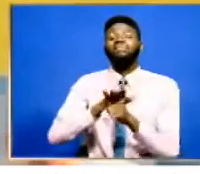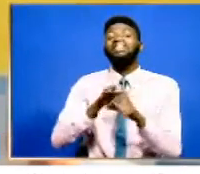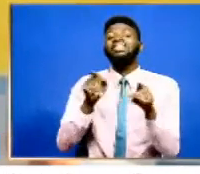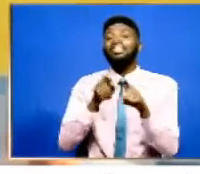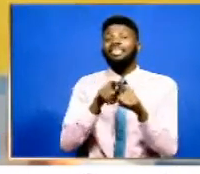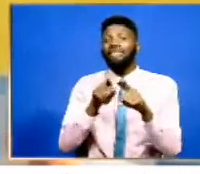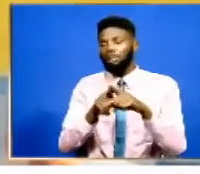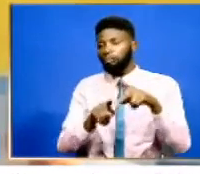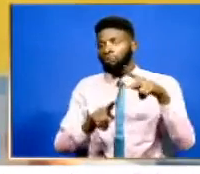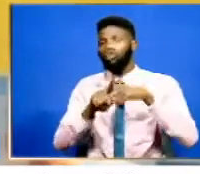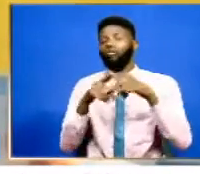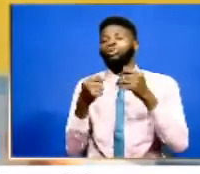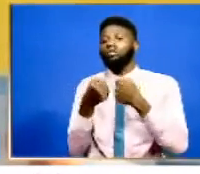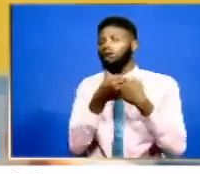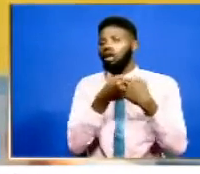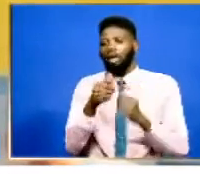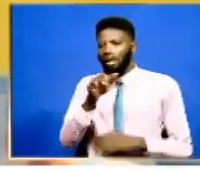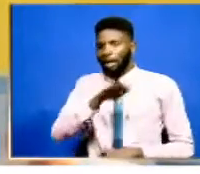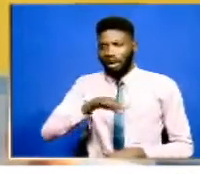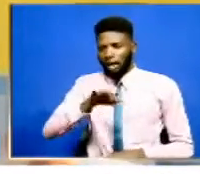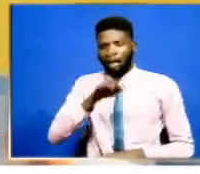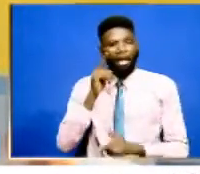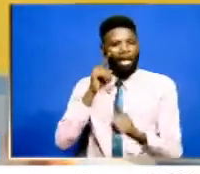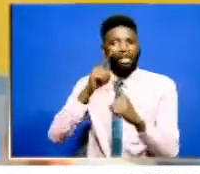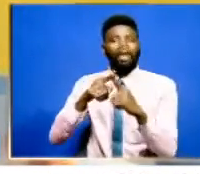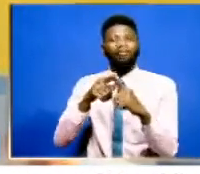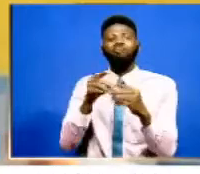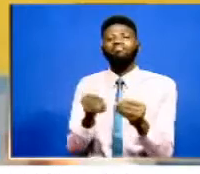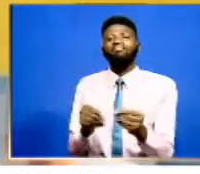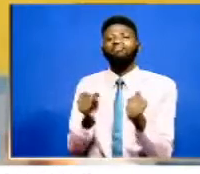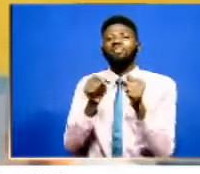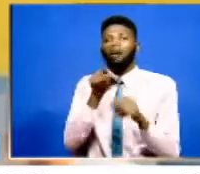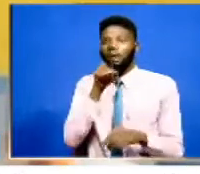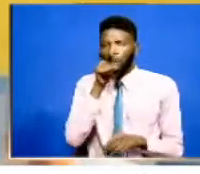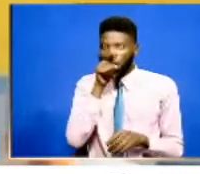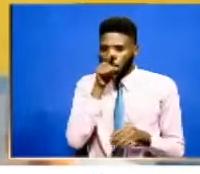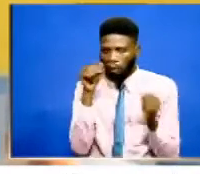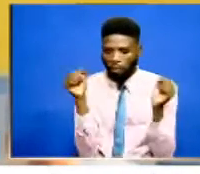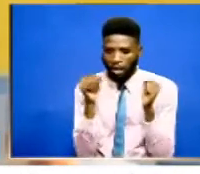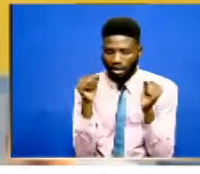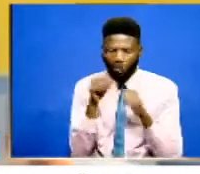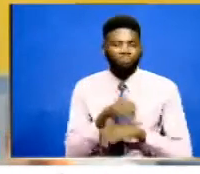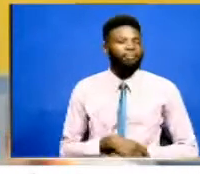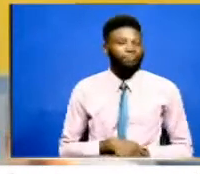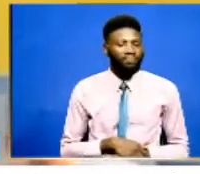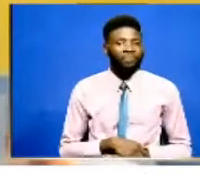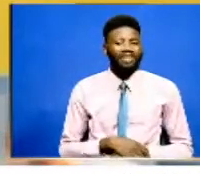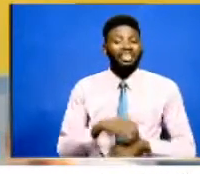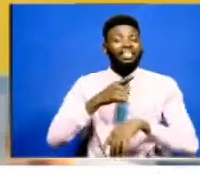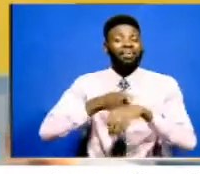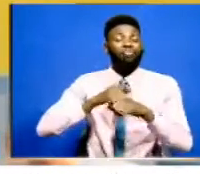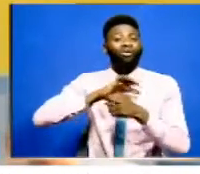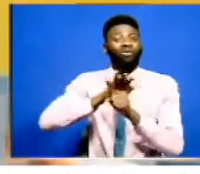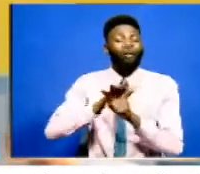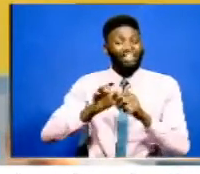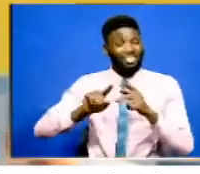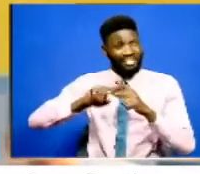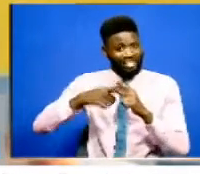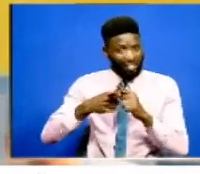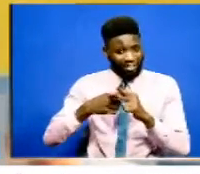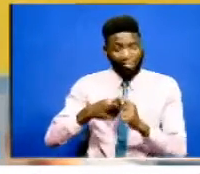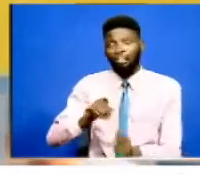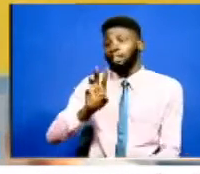against malaria. At the onset of the pandemic, the World Health